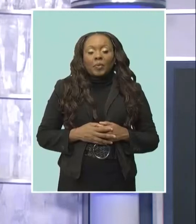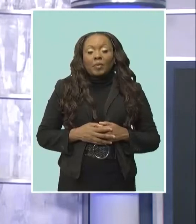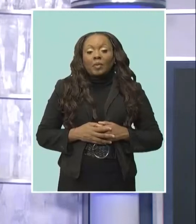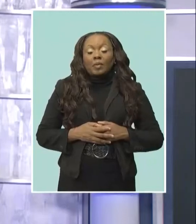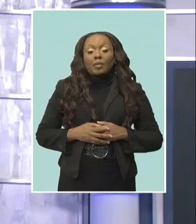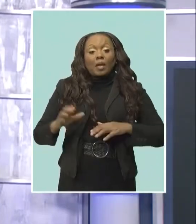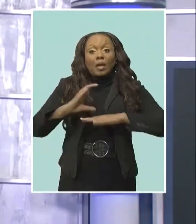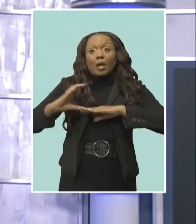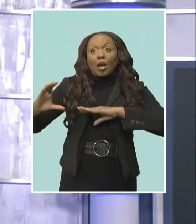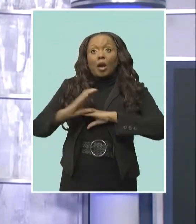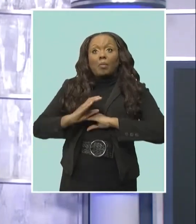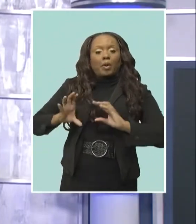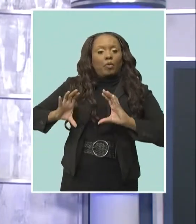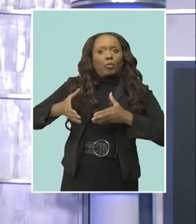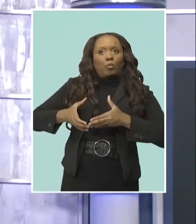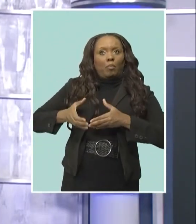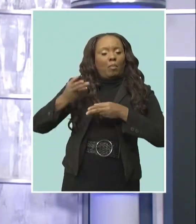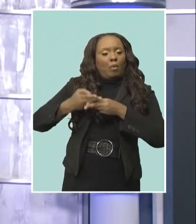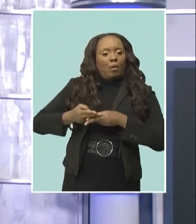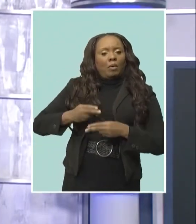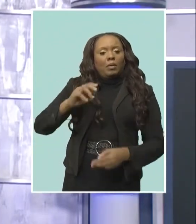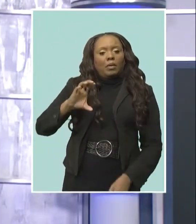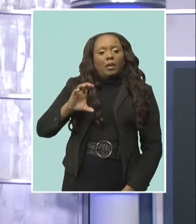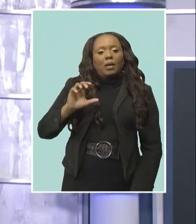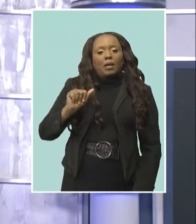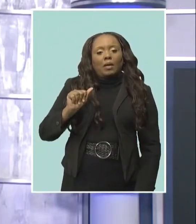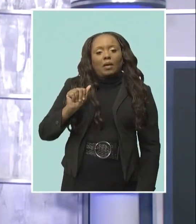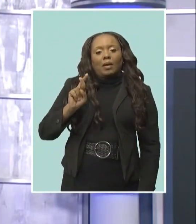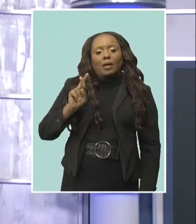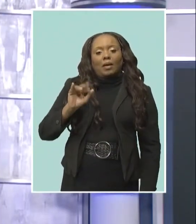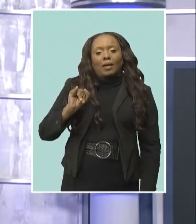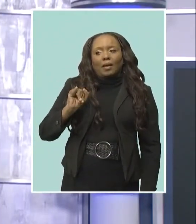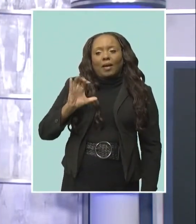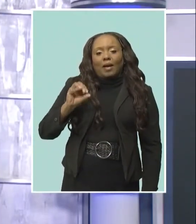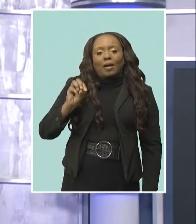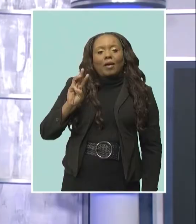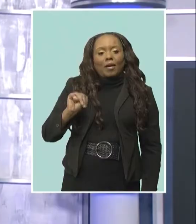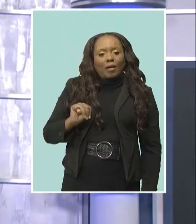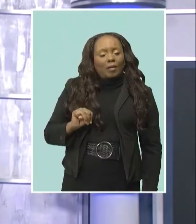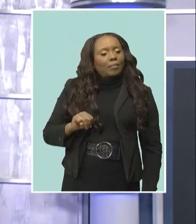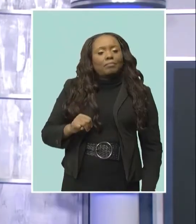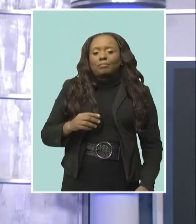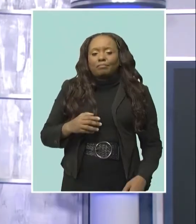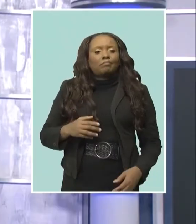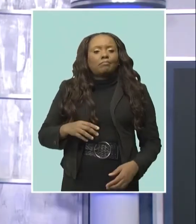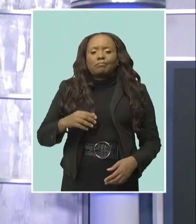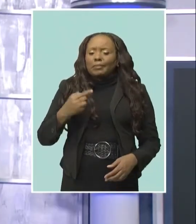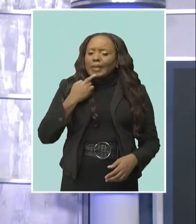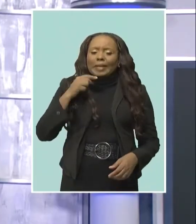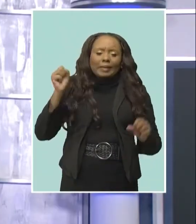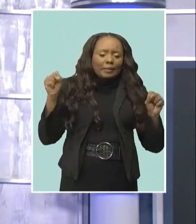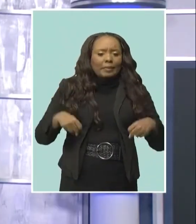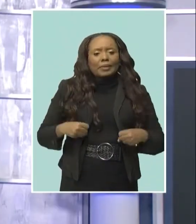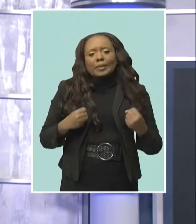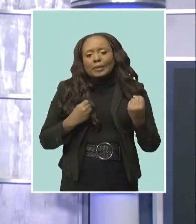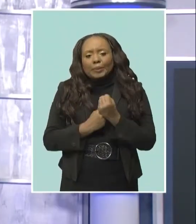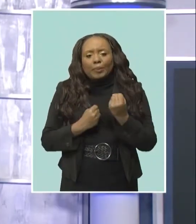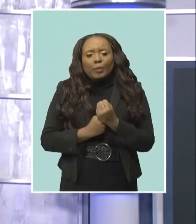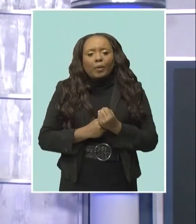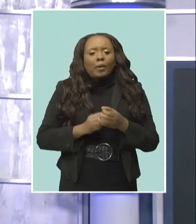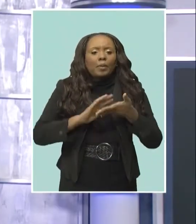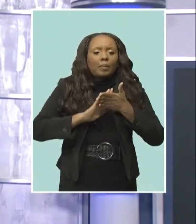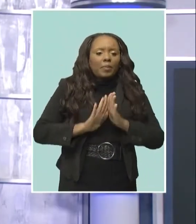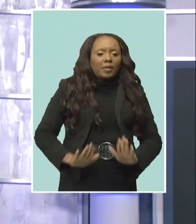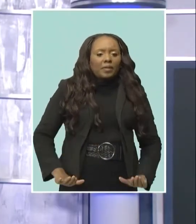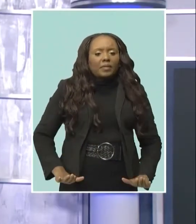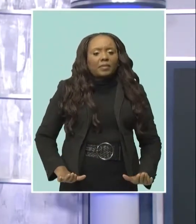Across the region now, regional grouping CARICOM has signaled its commitment and support of a culture of peace before the United